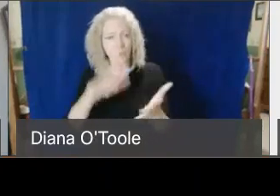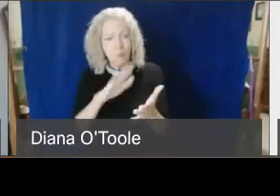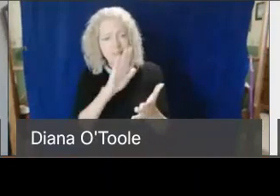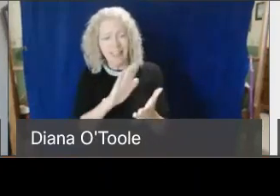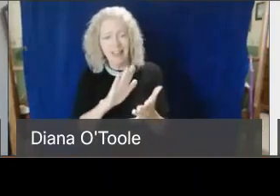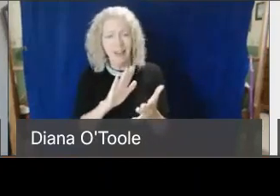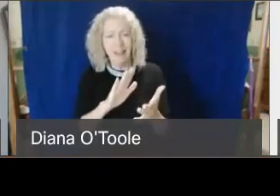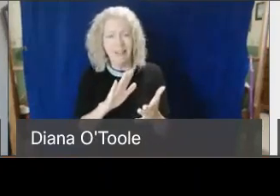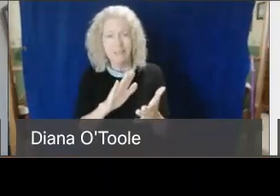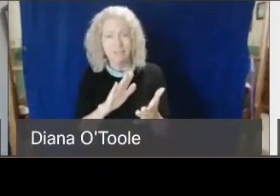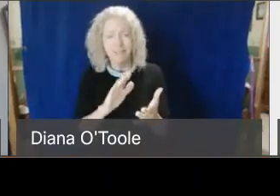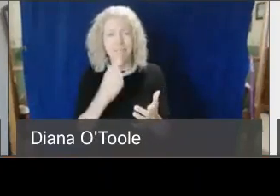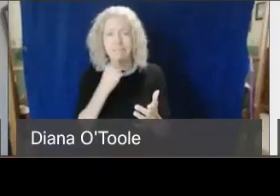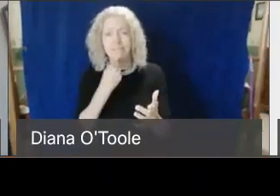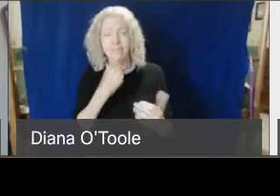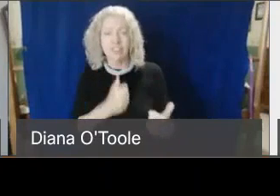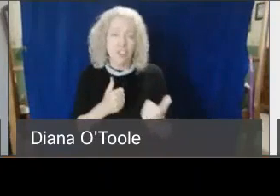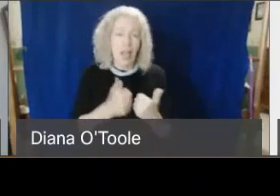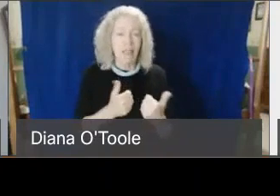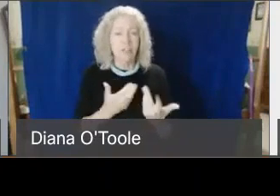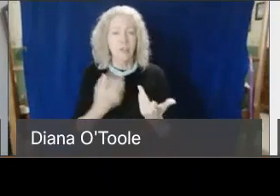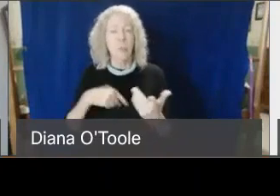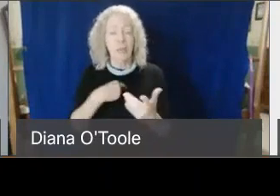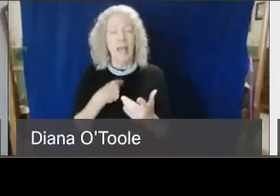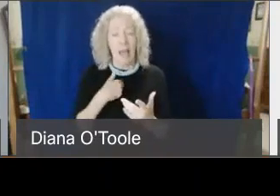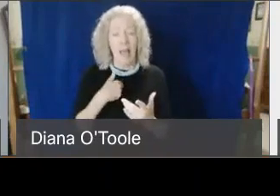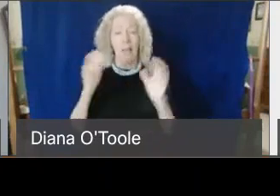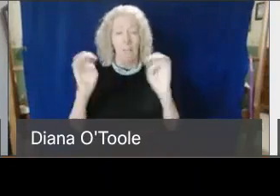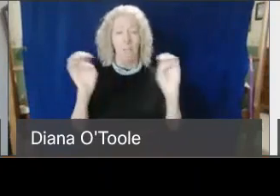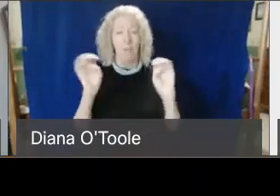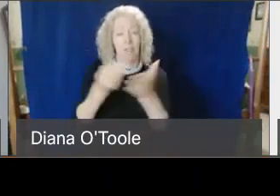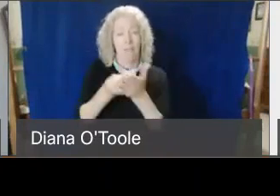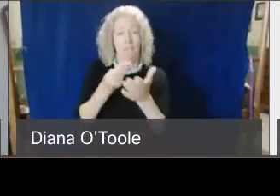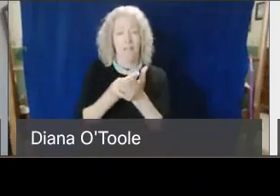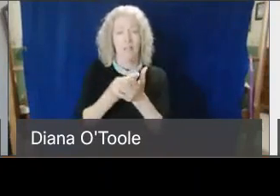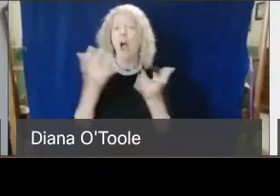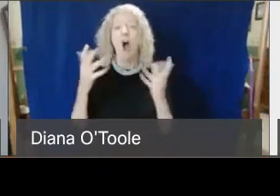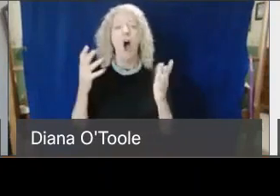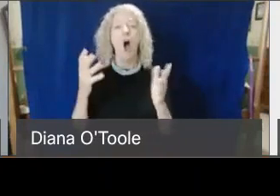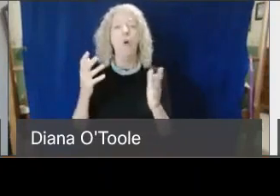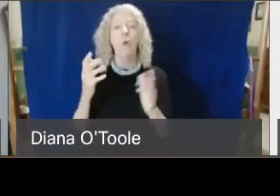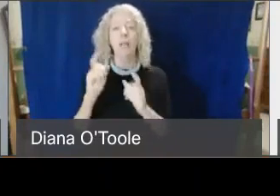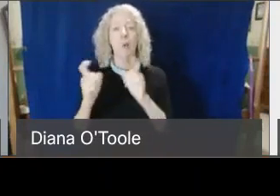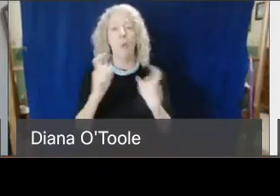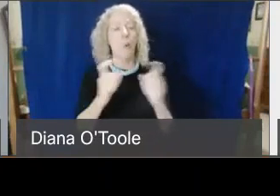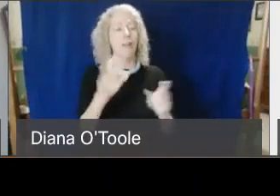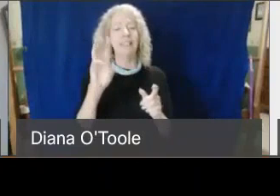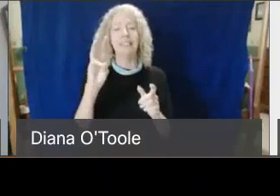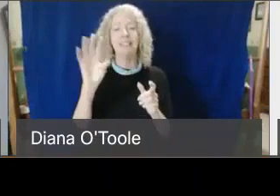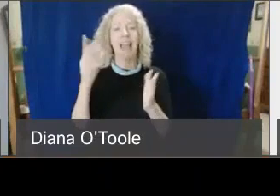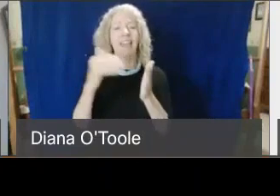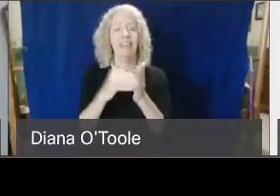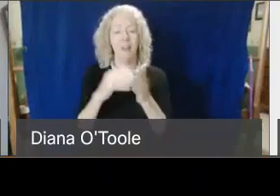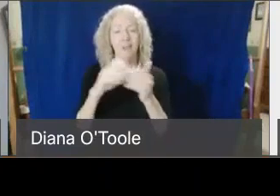situations, we have emergency grant funding available. We've already awarded $69,000 for fall semester, but we